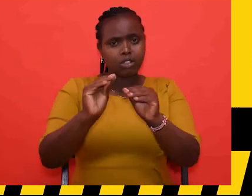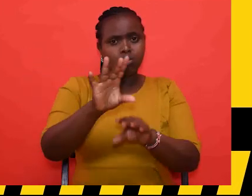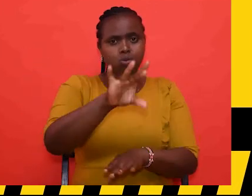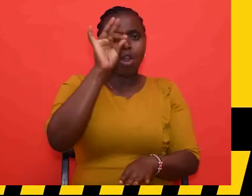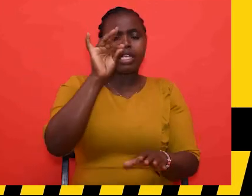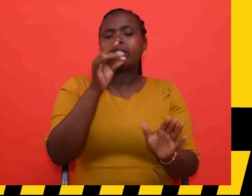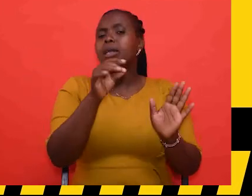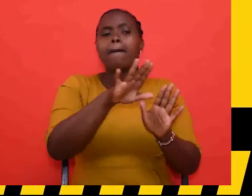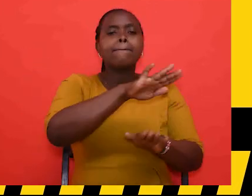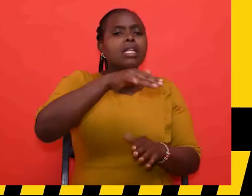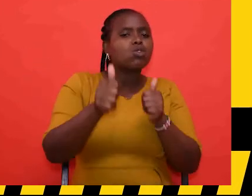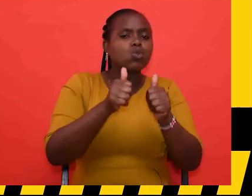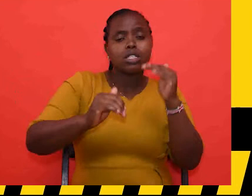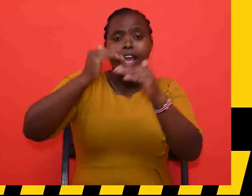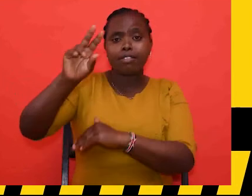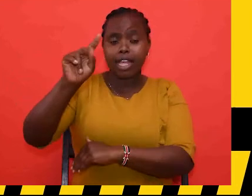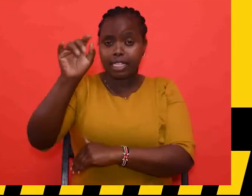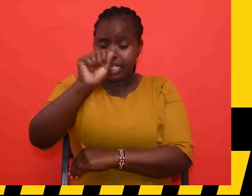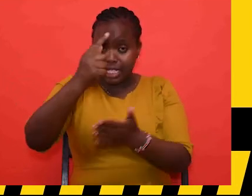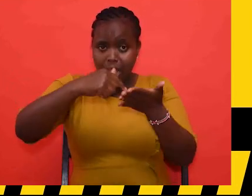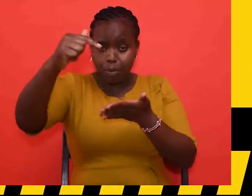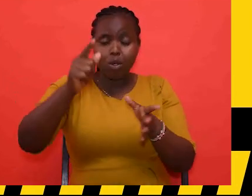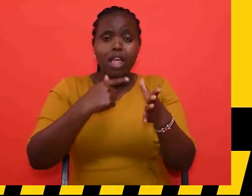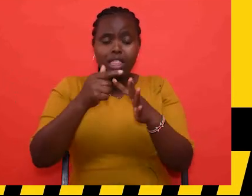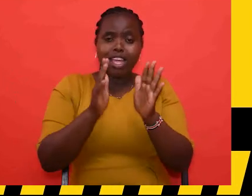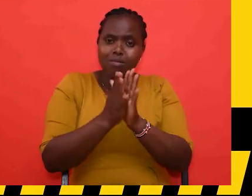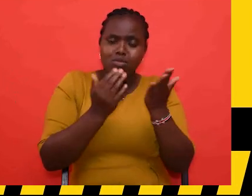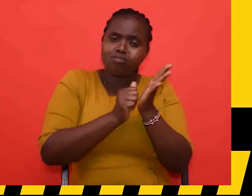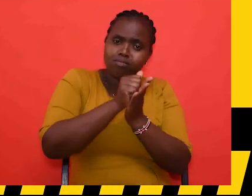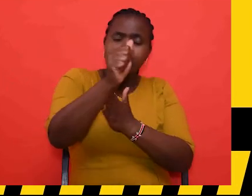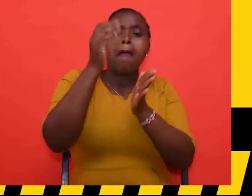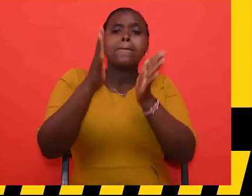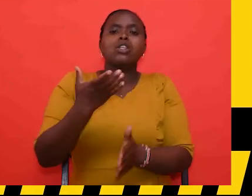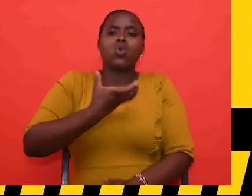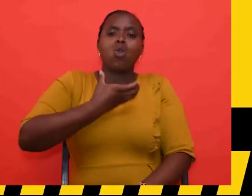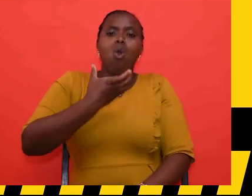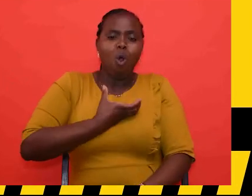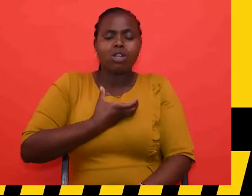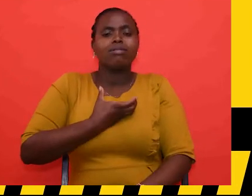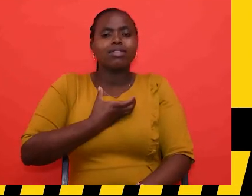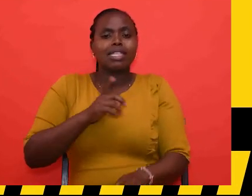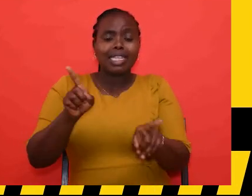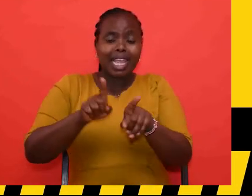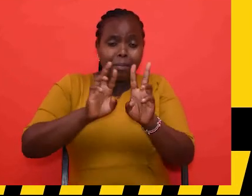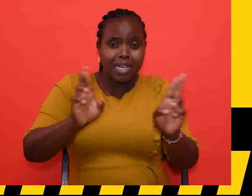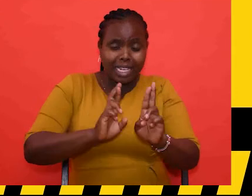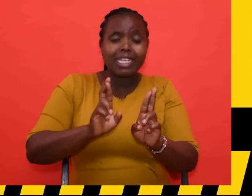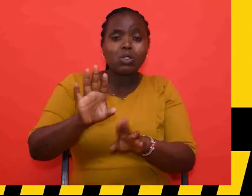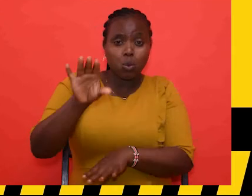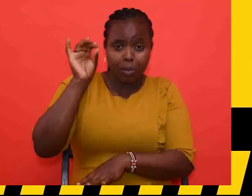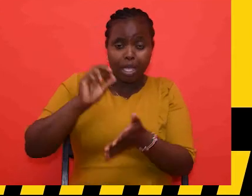by NTSA, the logbook will be printed in the names of the original owner. Once the new logbook is ready for collection, the client will be notified